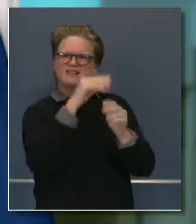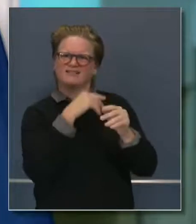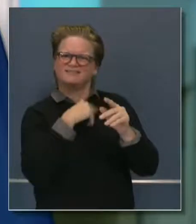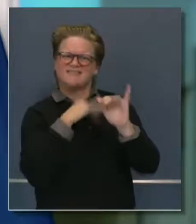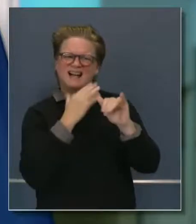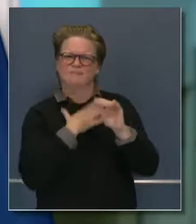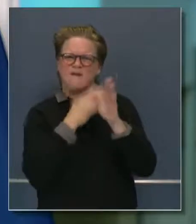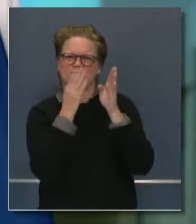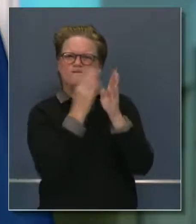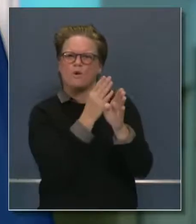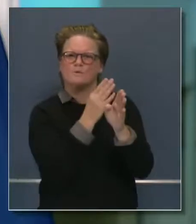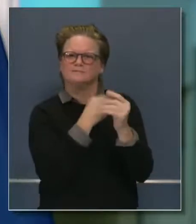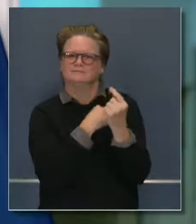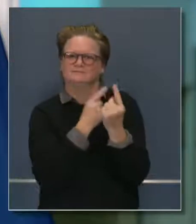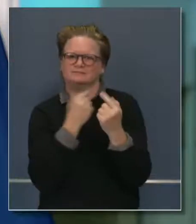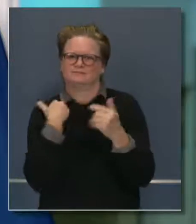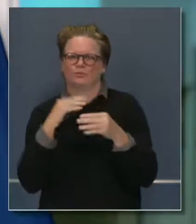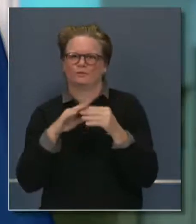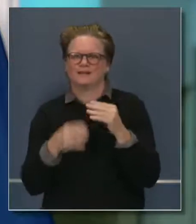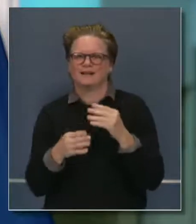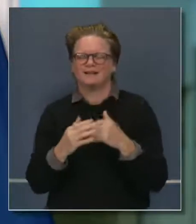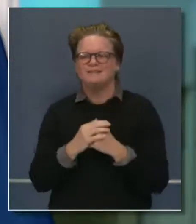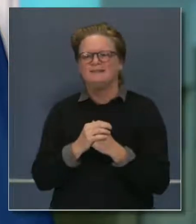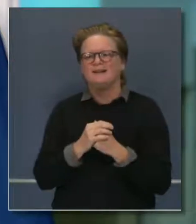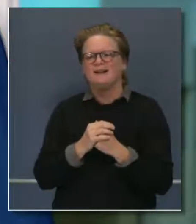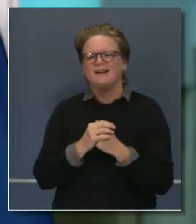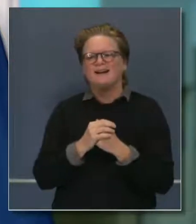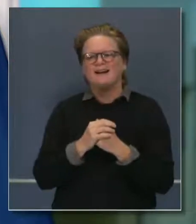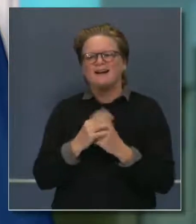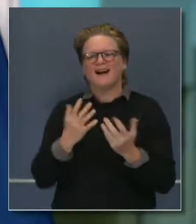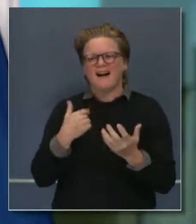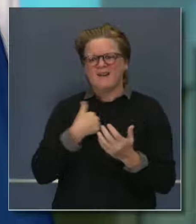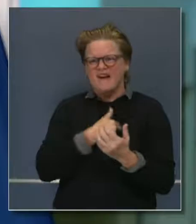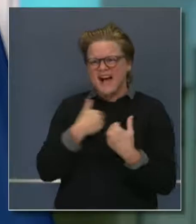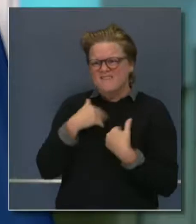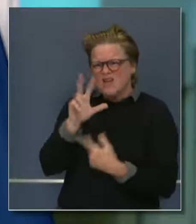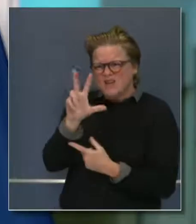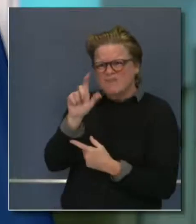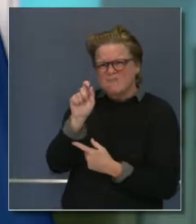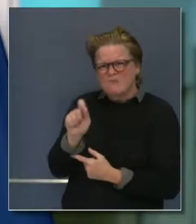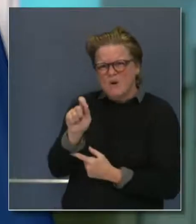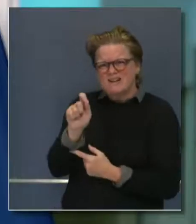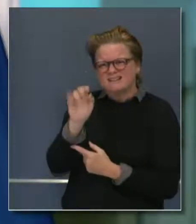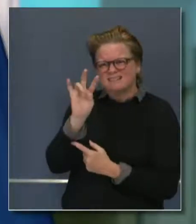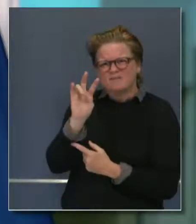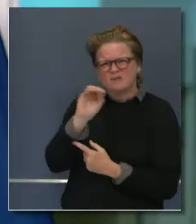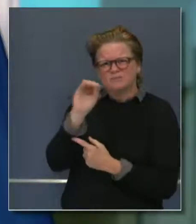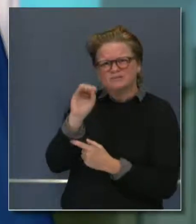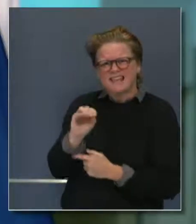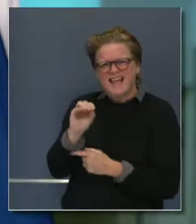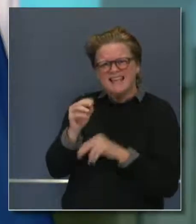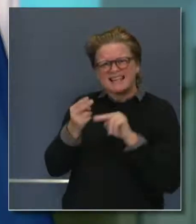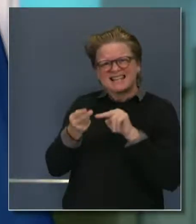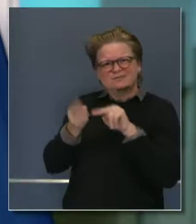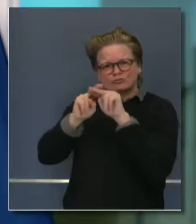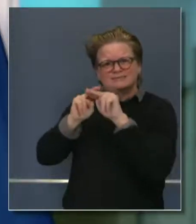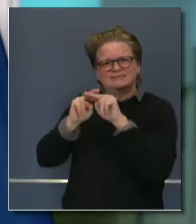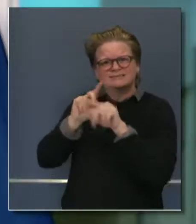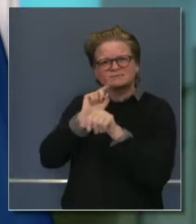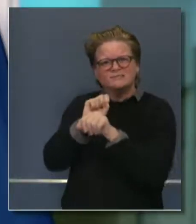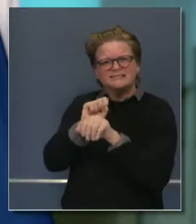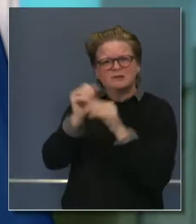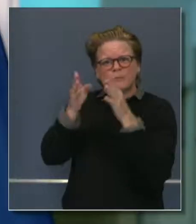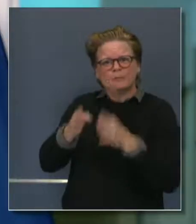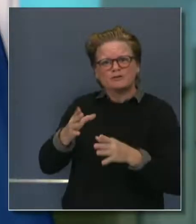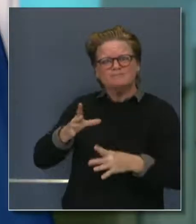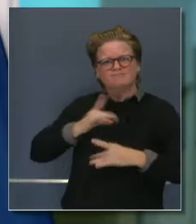great compared to most other states right now. But again, we were at 2.5% on October 19th. And we're starting